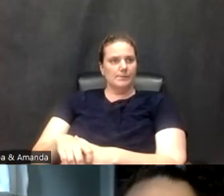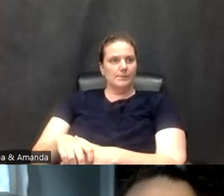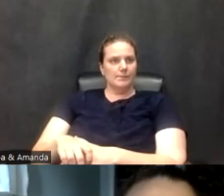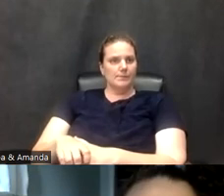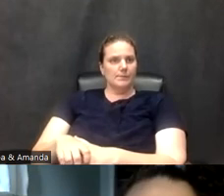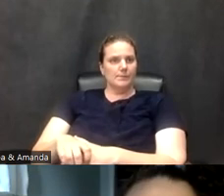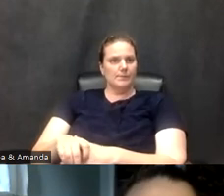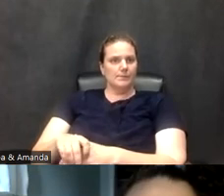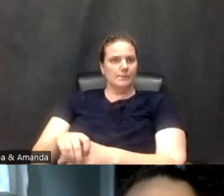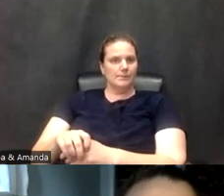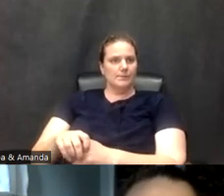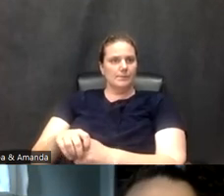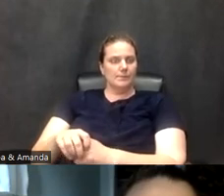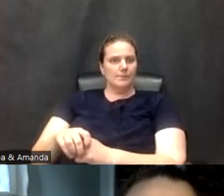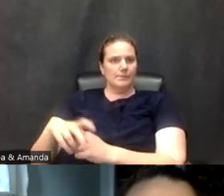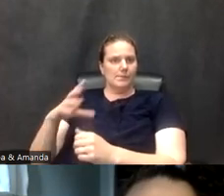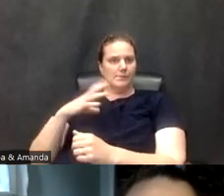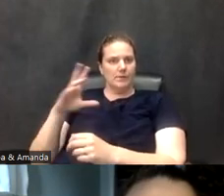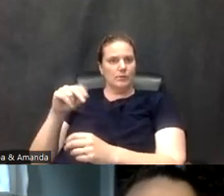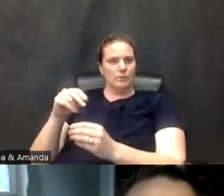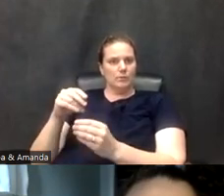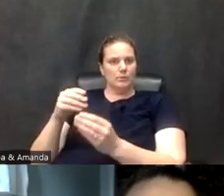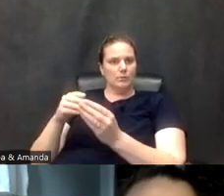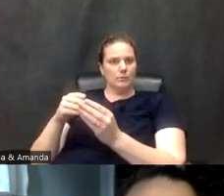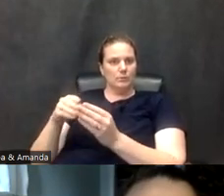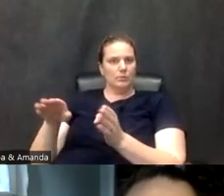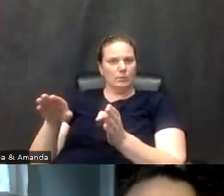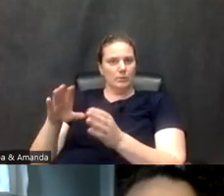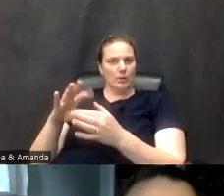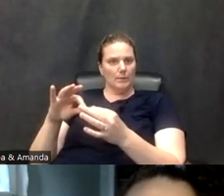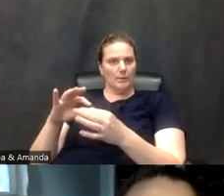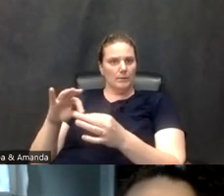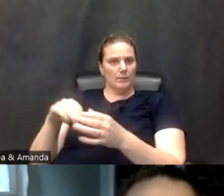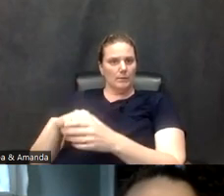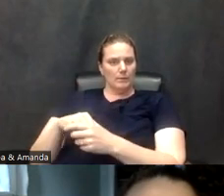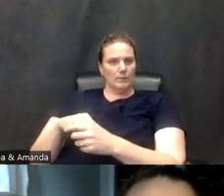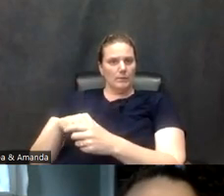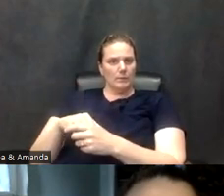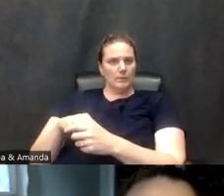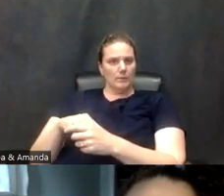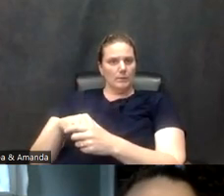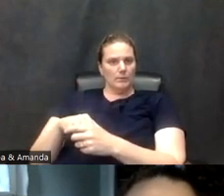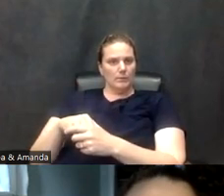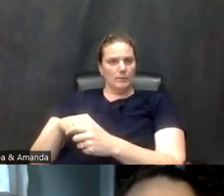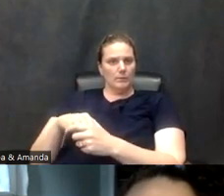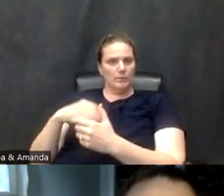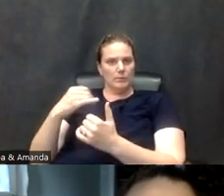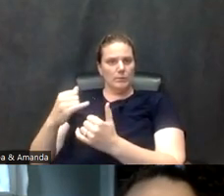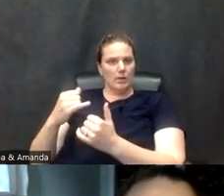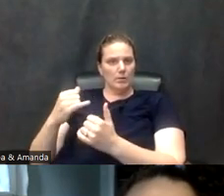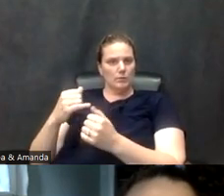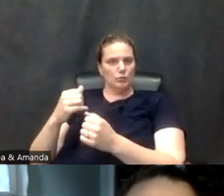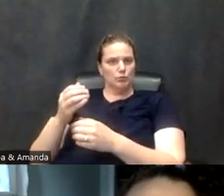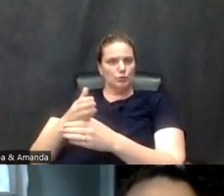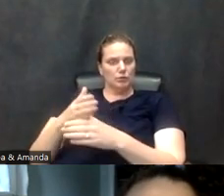Okay, I don't think we have more public comment. And now we go resume a screen share